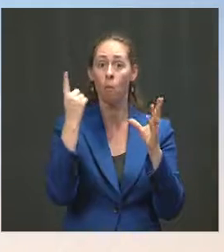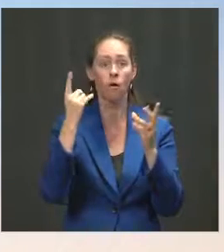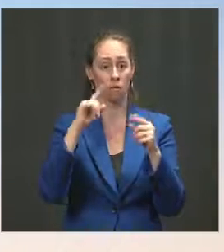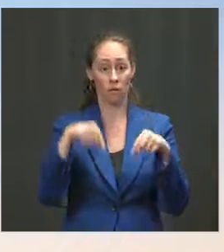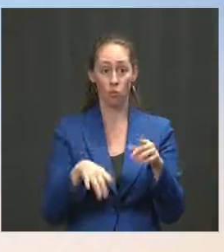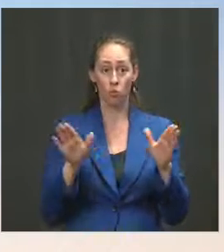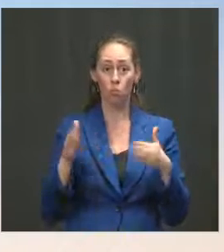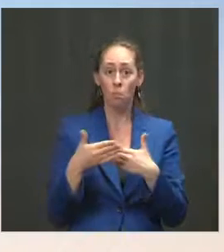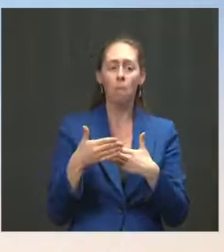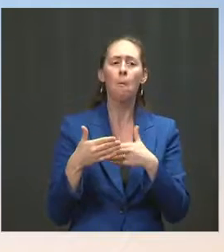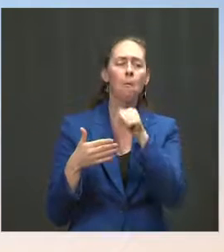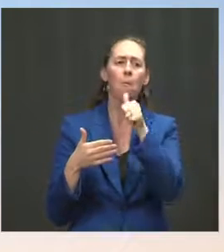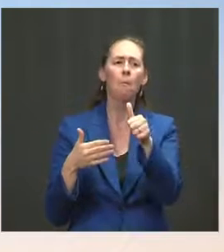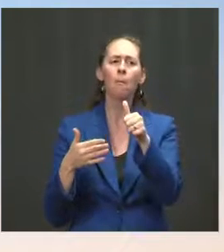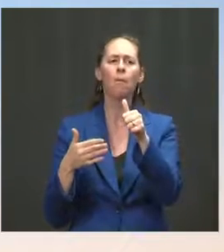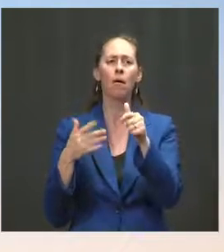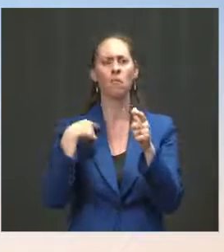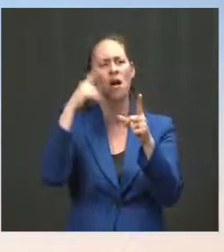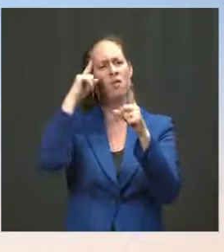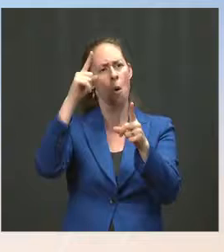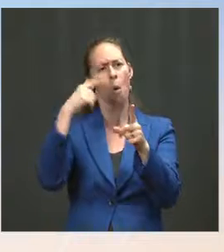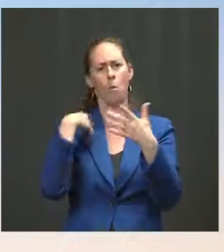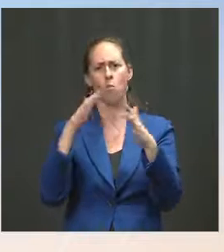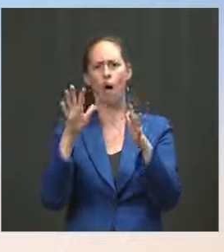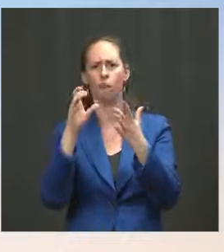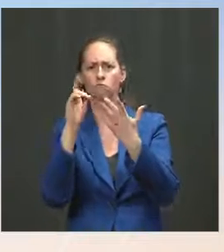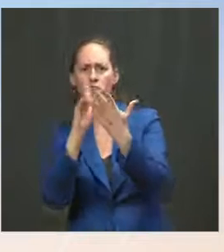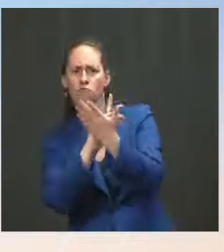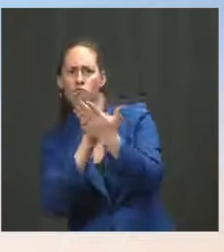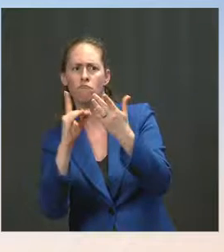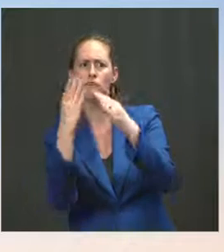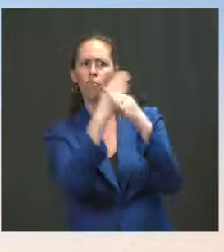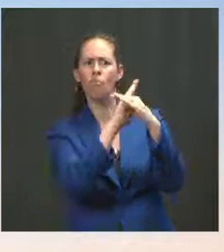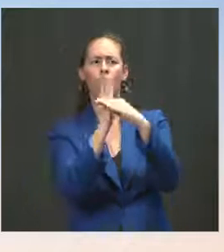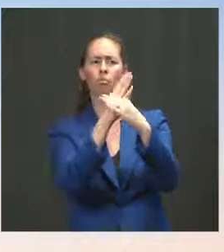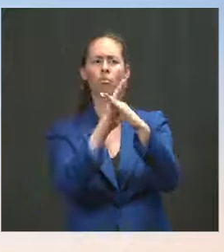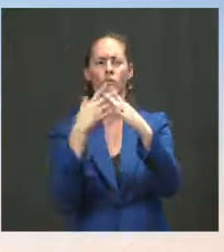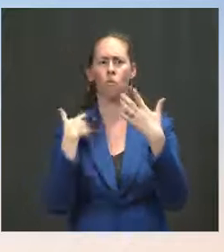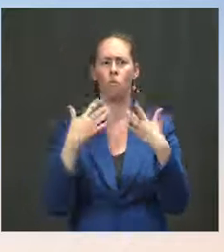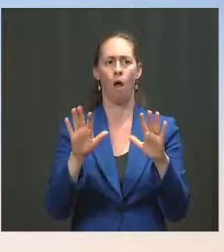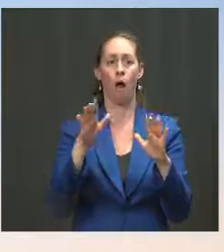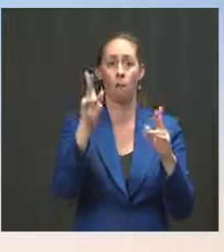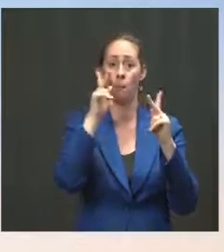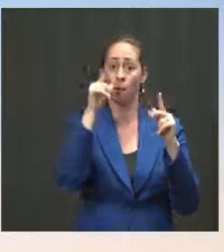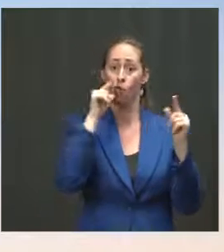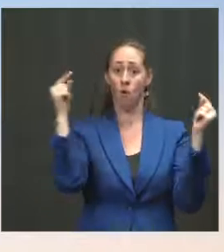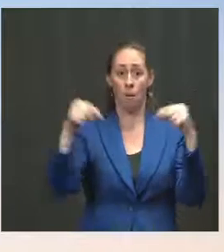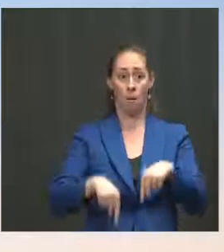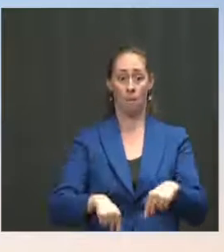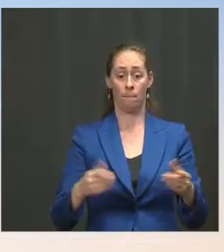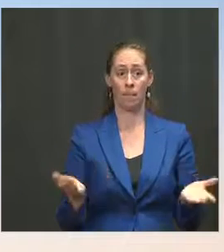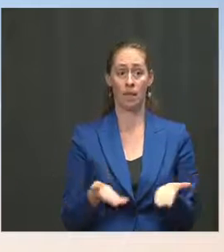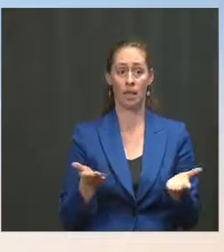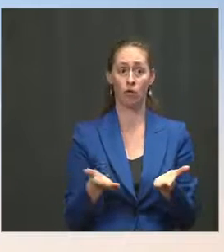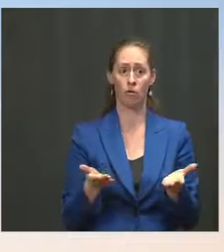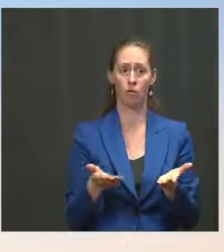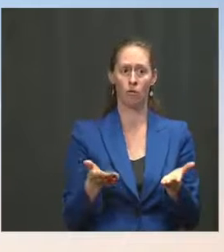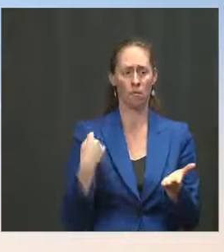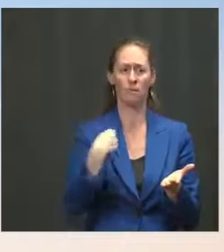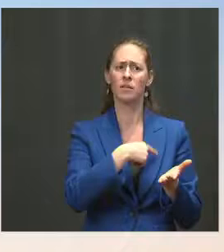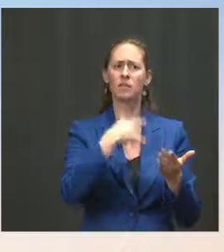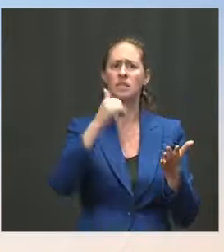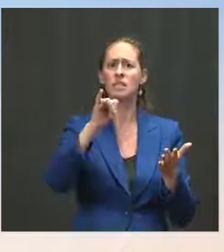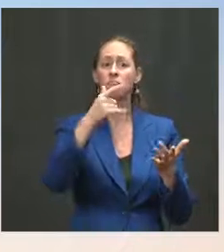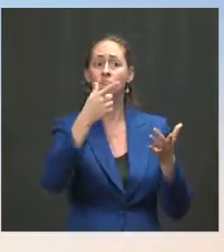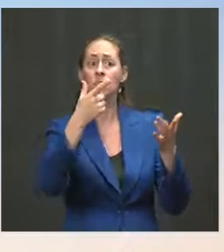people who are covering the White House from outside of the White House briefing room. Second, I would say we have spoken extensively to the arrangements